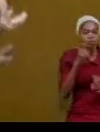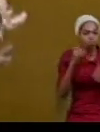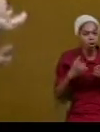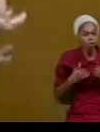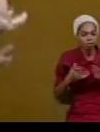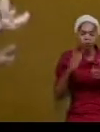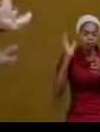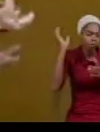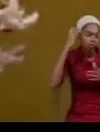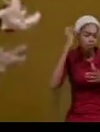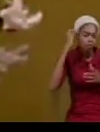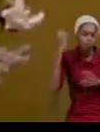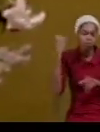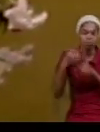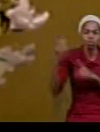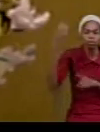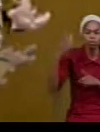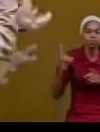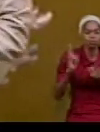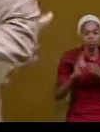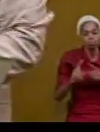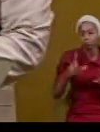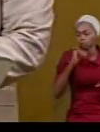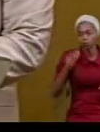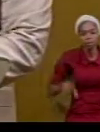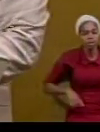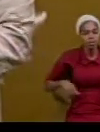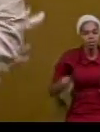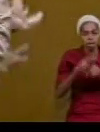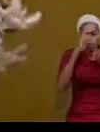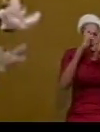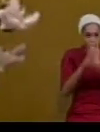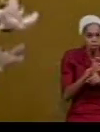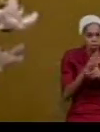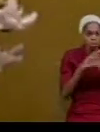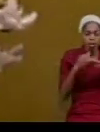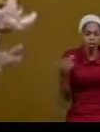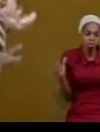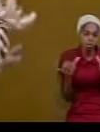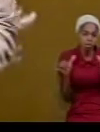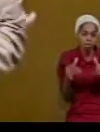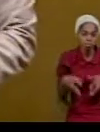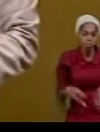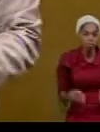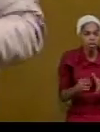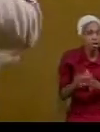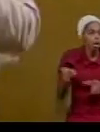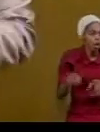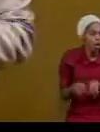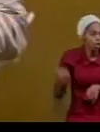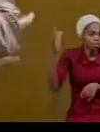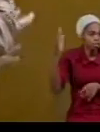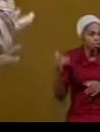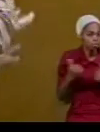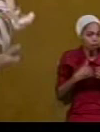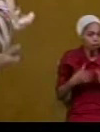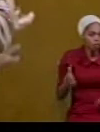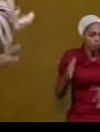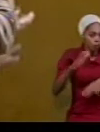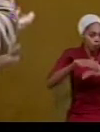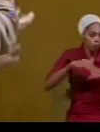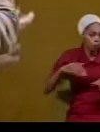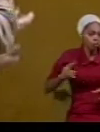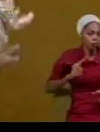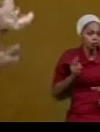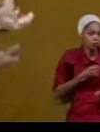world, separate from sin, was central to God in giving them that instruction. And he says something beautiful. He says, for I am the Lord that bringeth you out